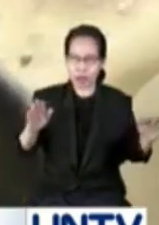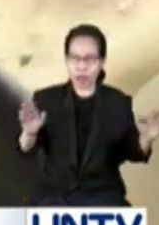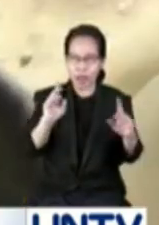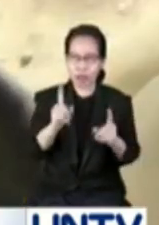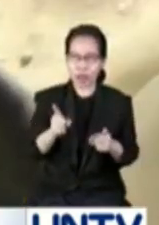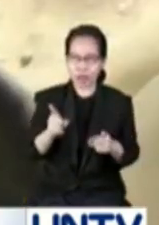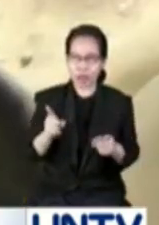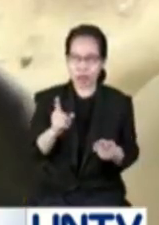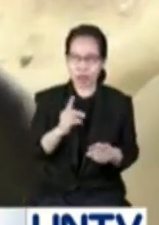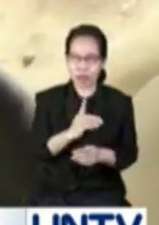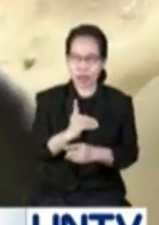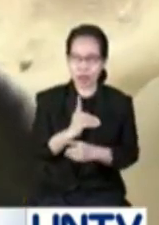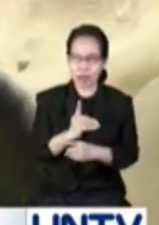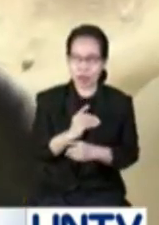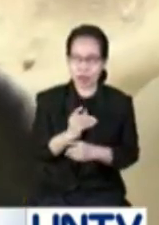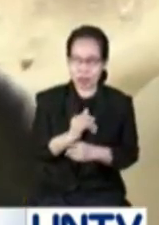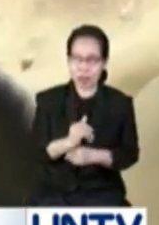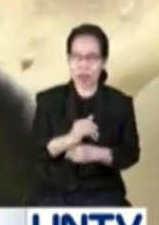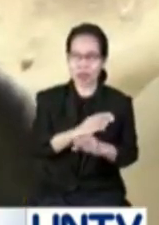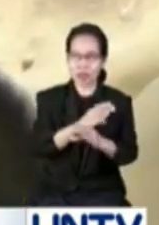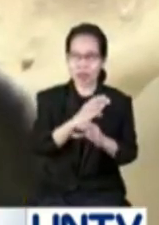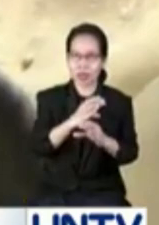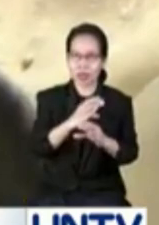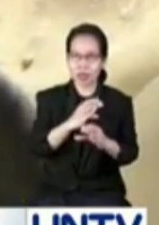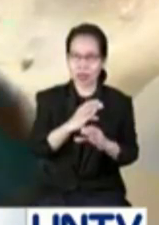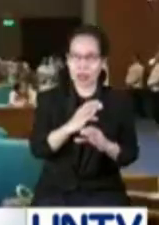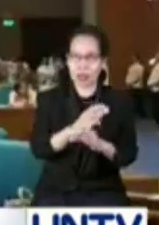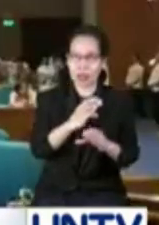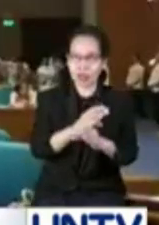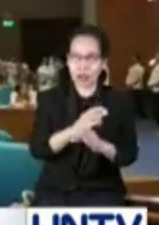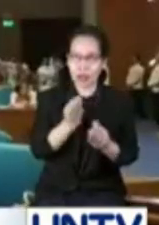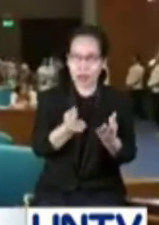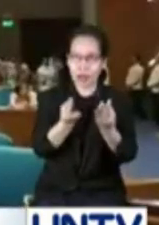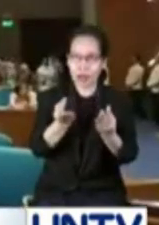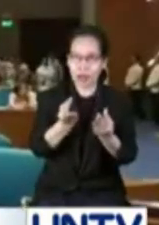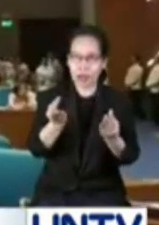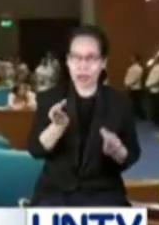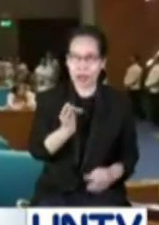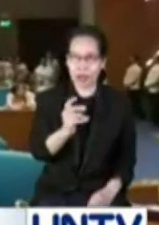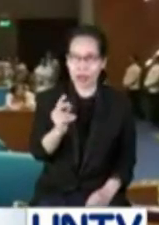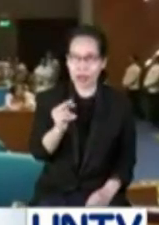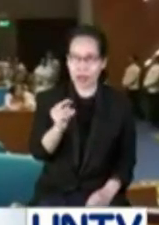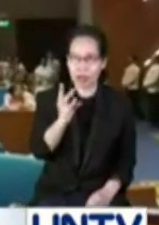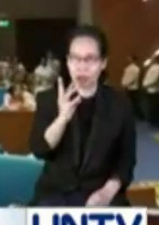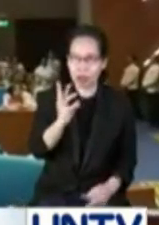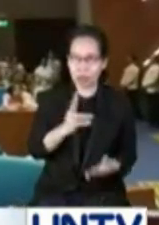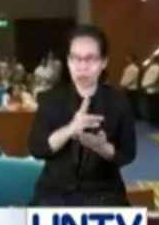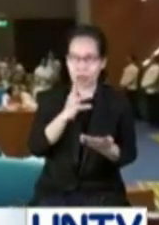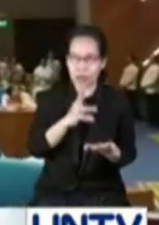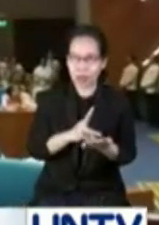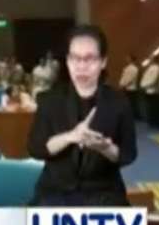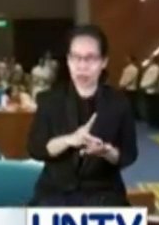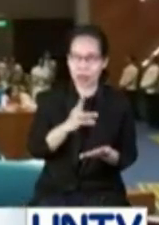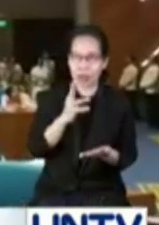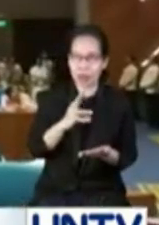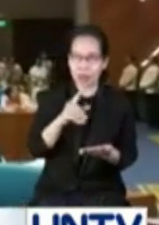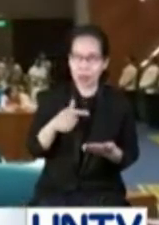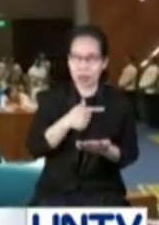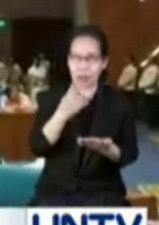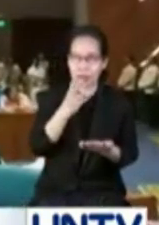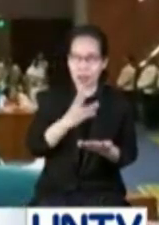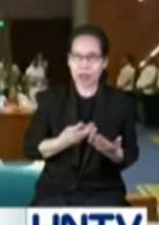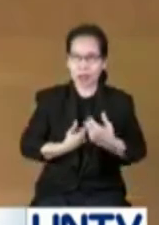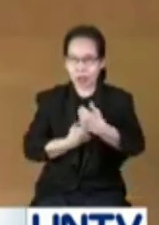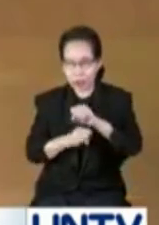centers. The K-6 program will feed kindergarten to grade 6 public school students who are suffering from wasting